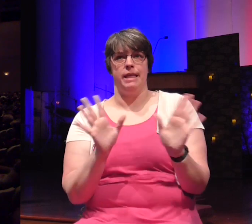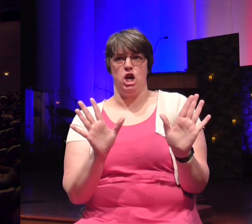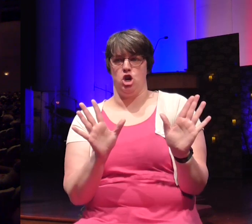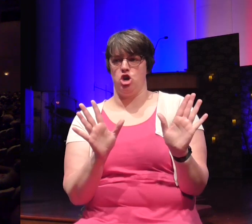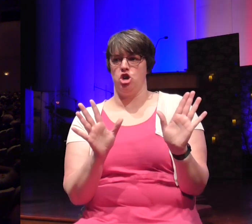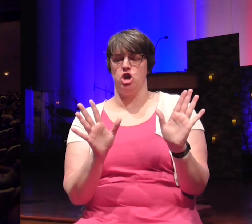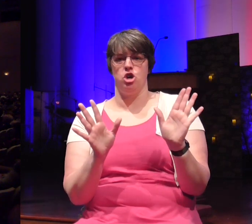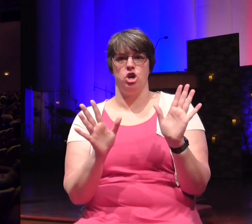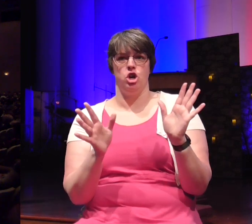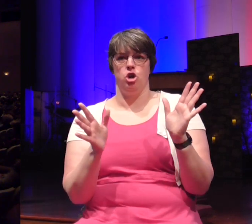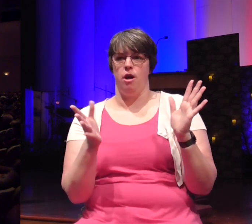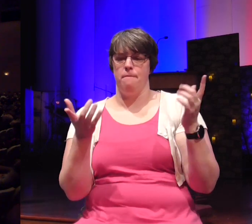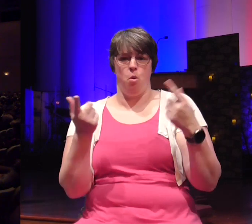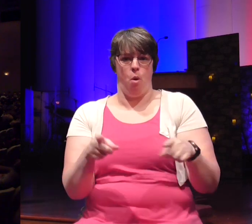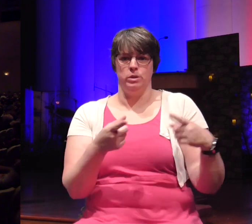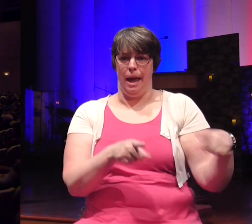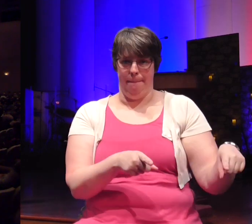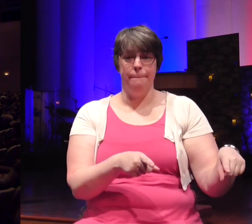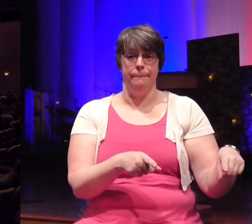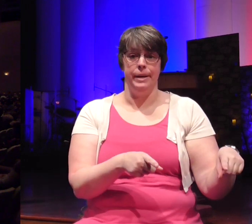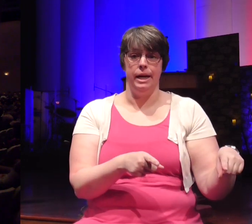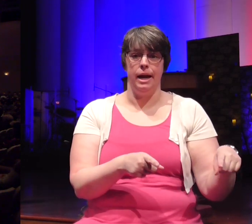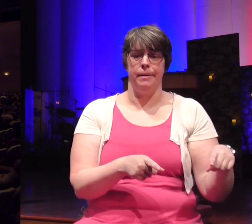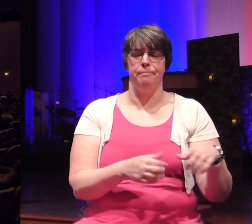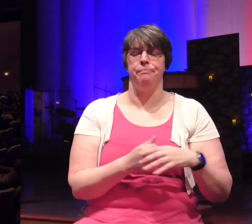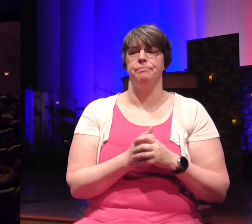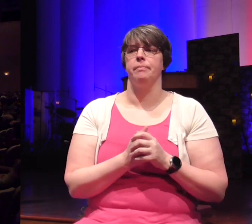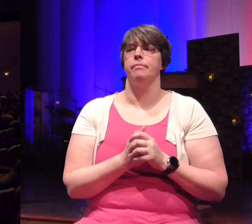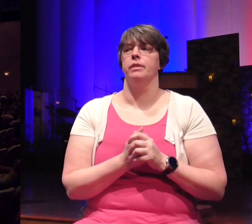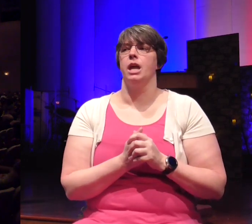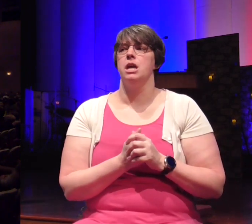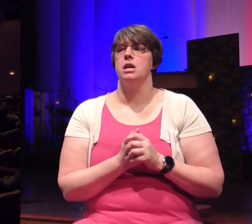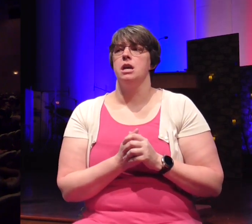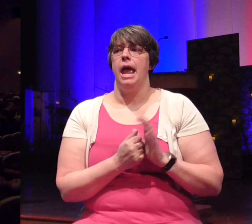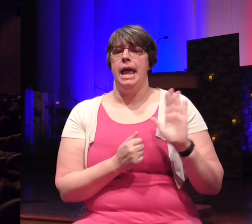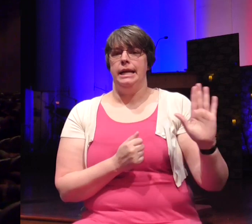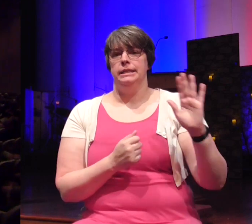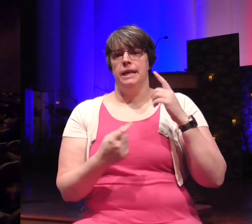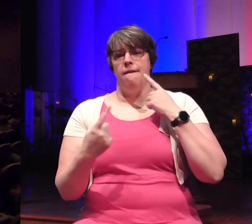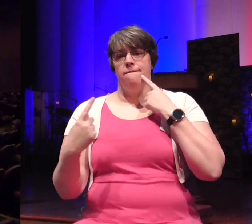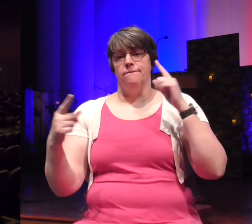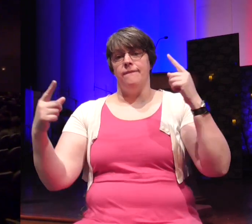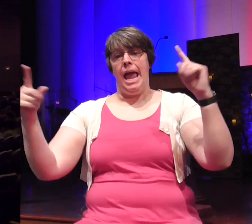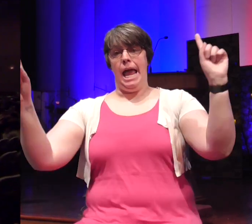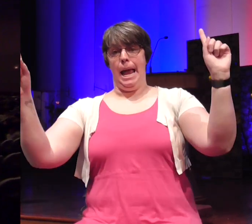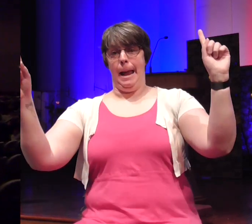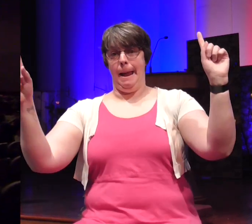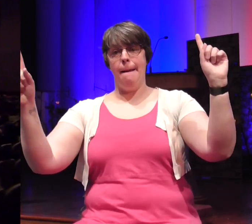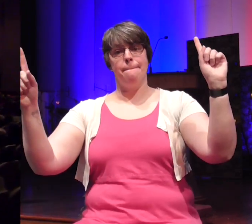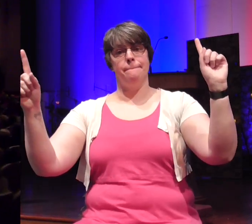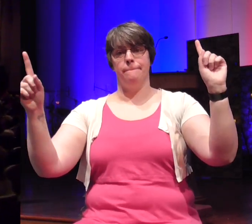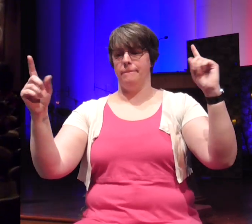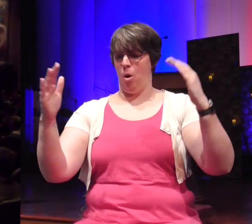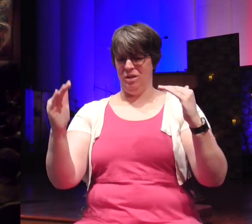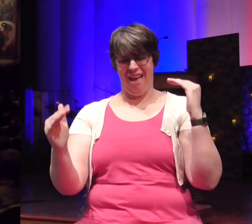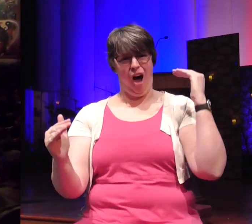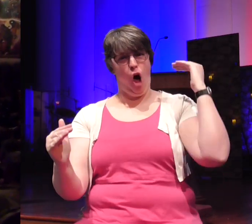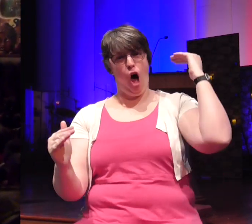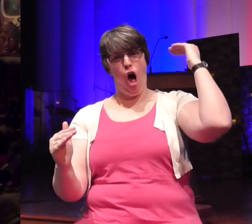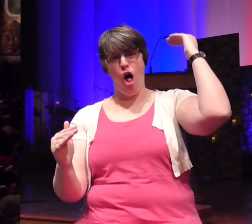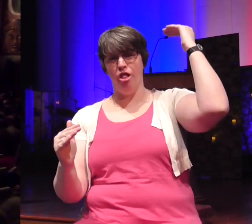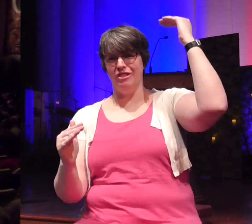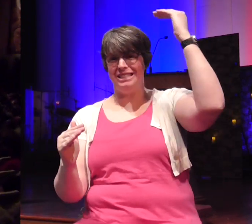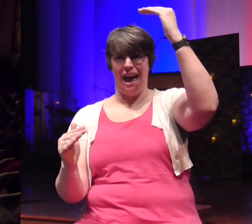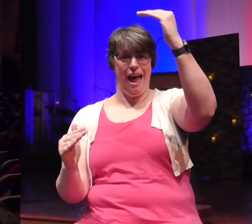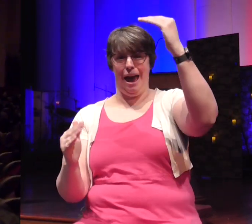about what was going on. You see, his fame had reached an epic all-time level. He was indeed the